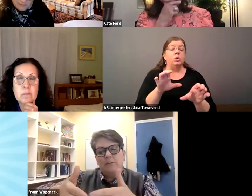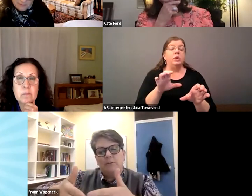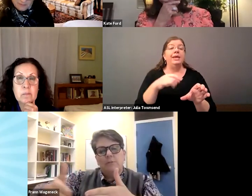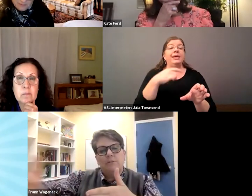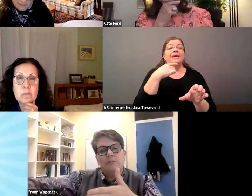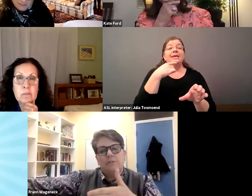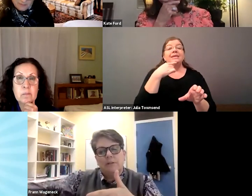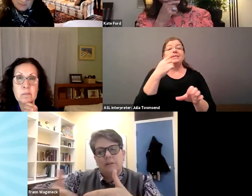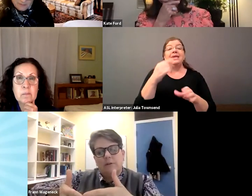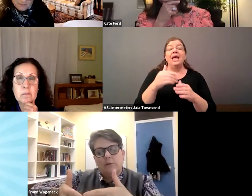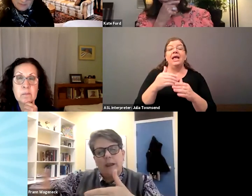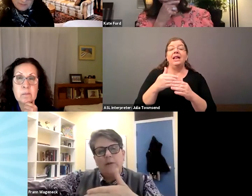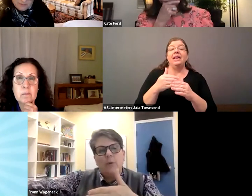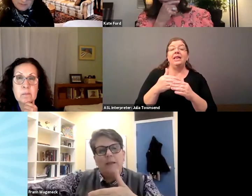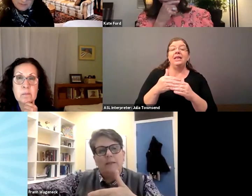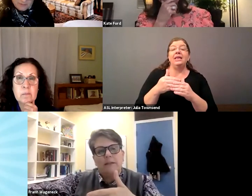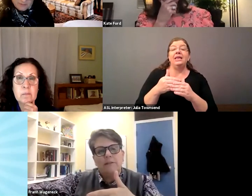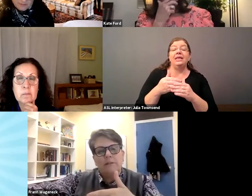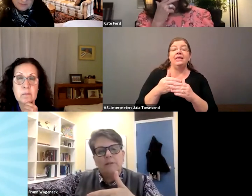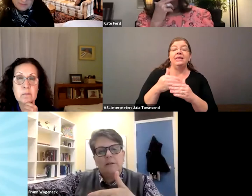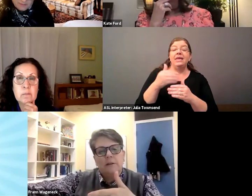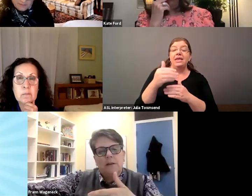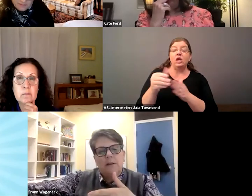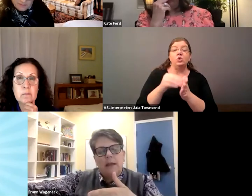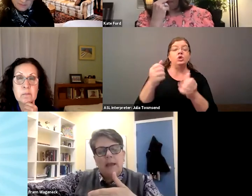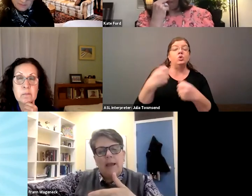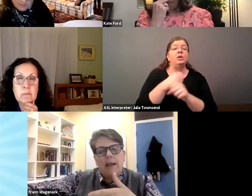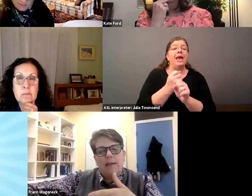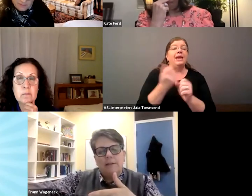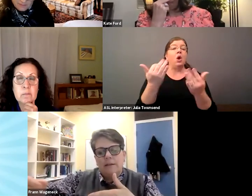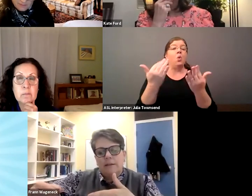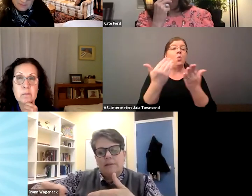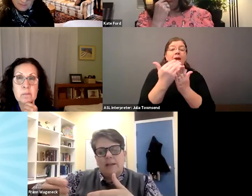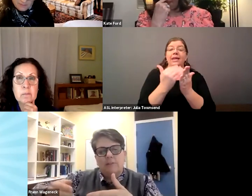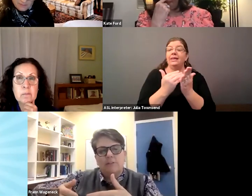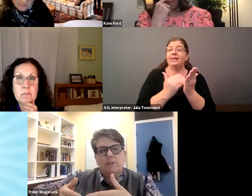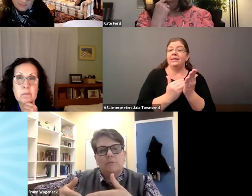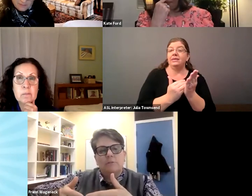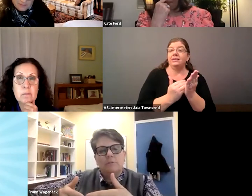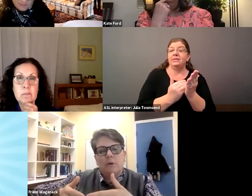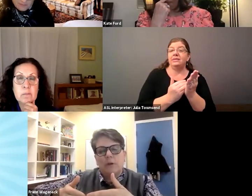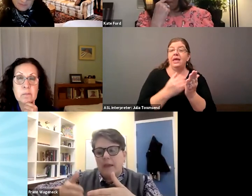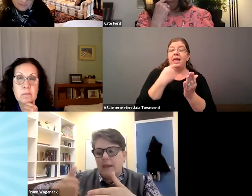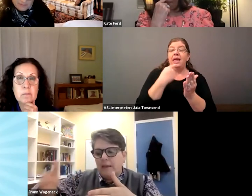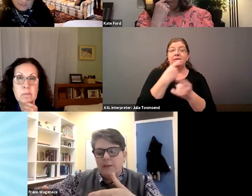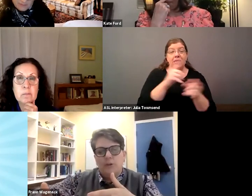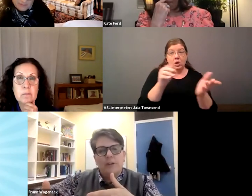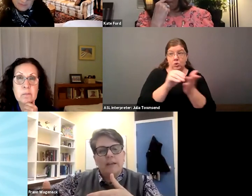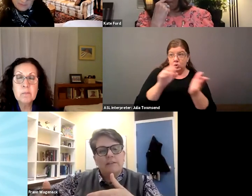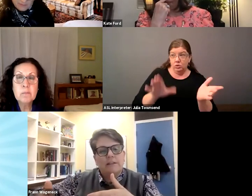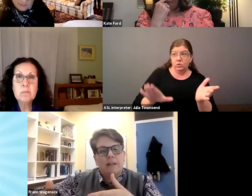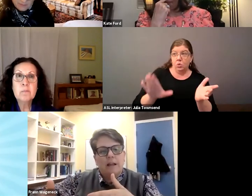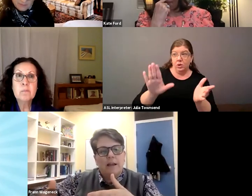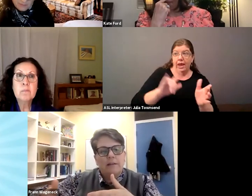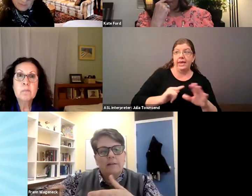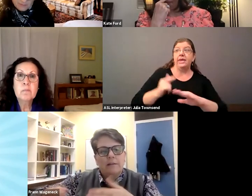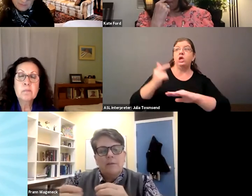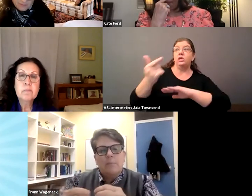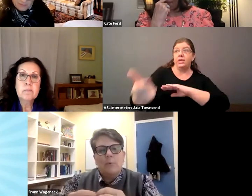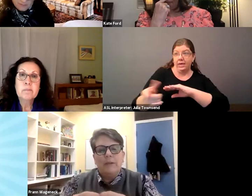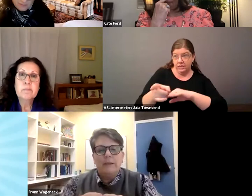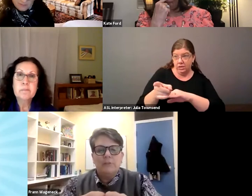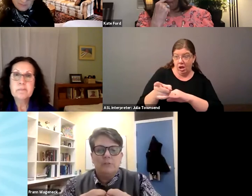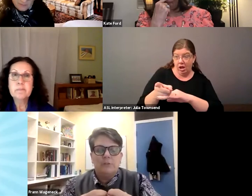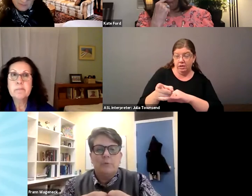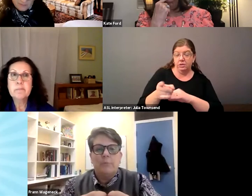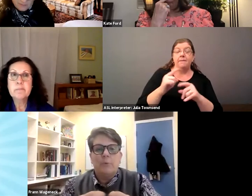the next students create a wait list and tell students okay you're next in line